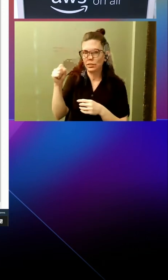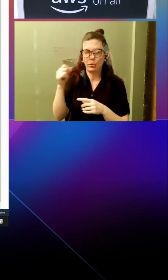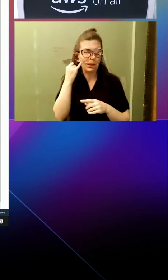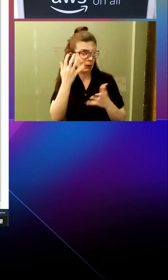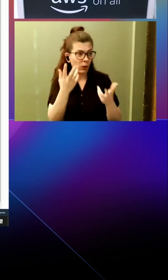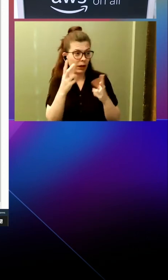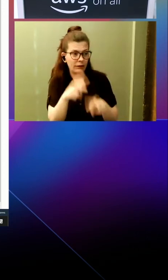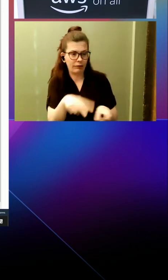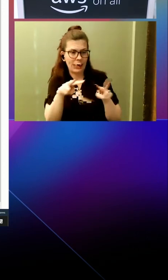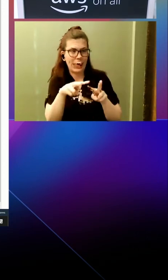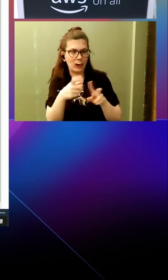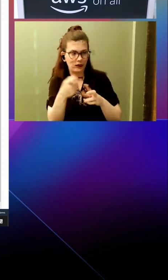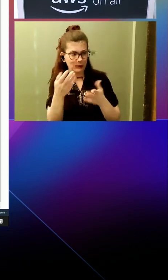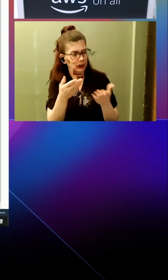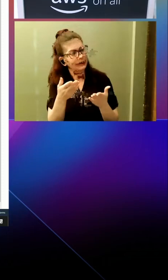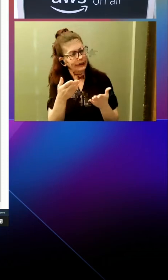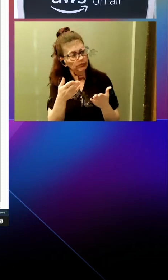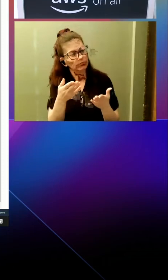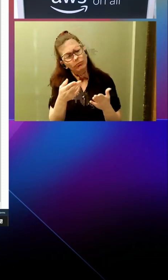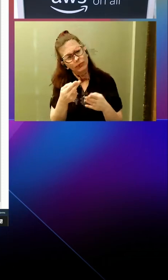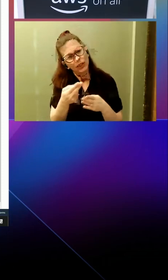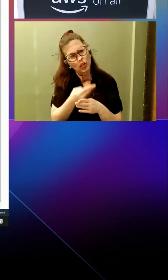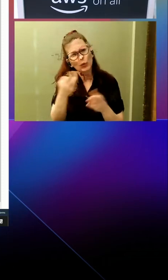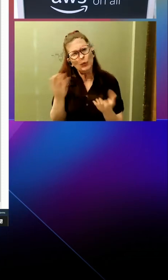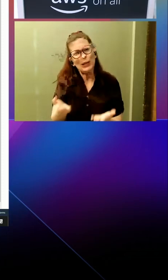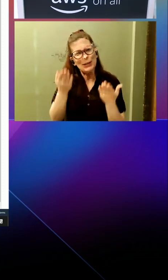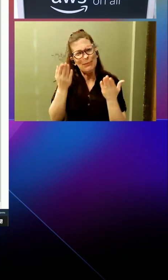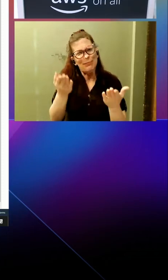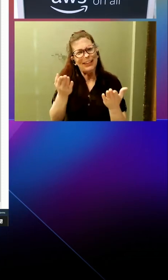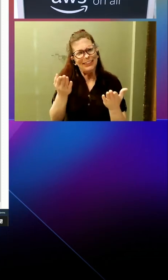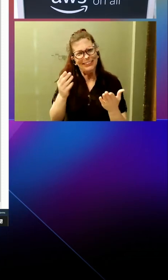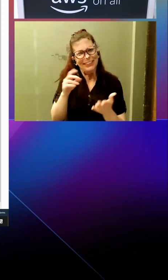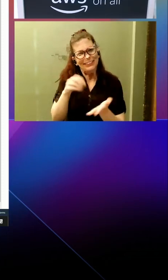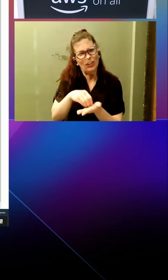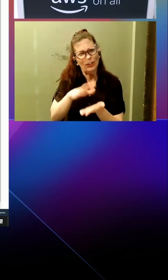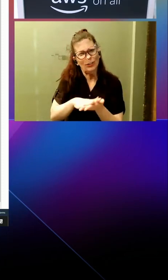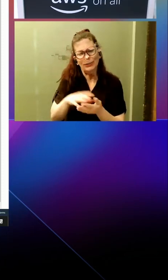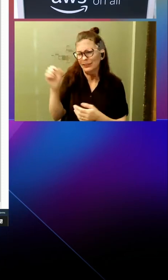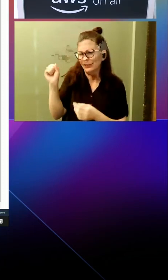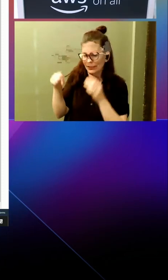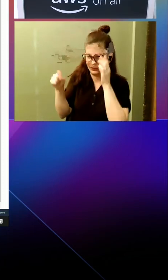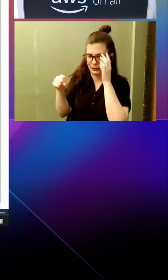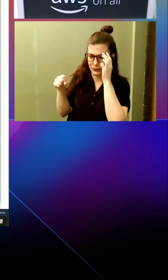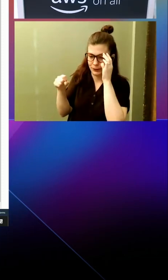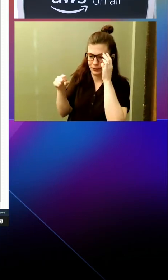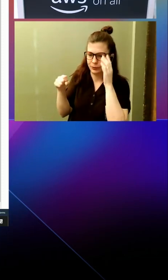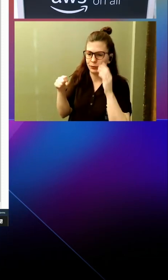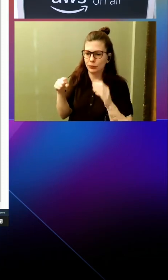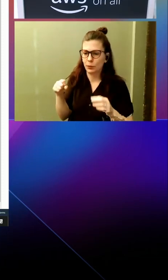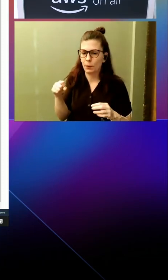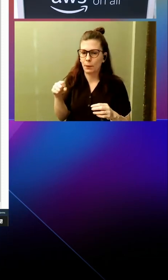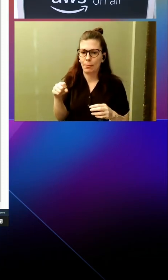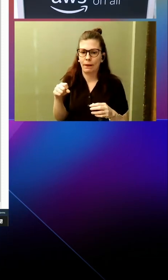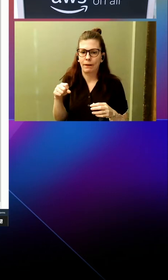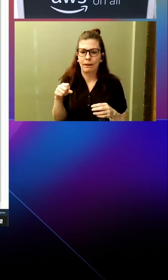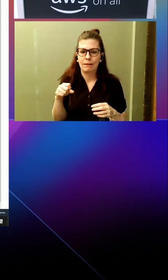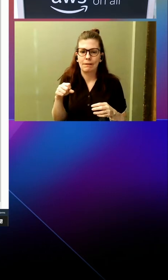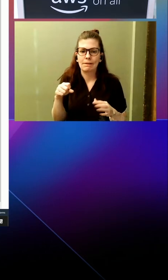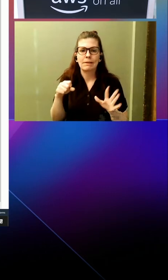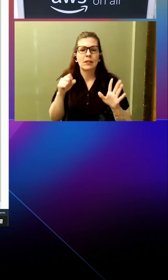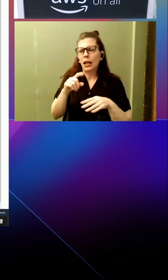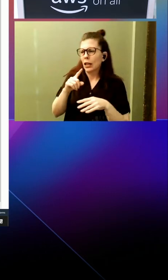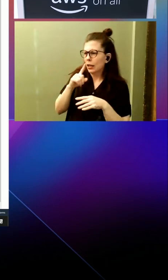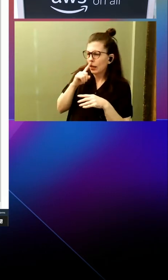service, then you use the recommended document one. types. Okay, Yes. Yeah. I imagine any application that does